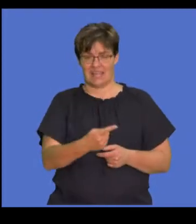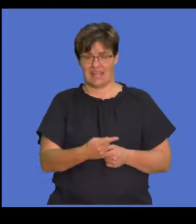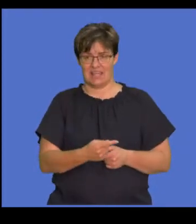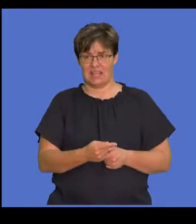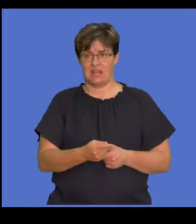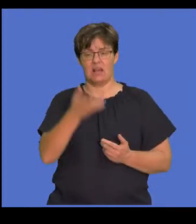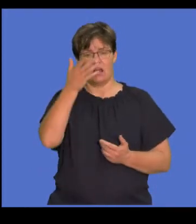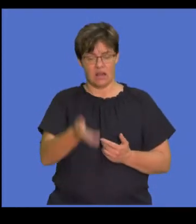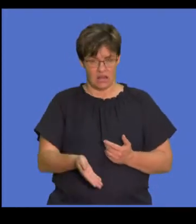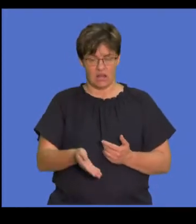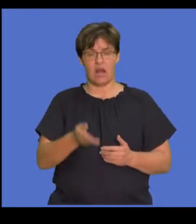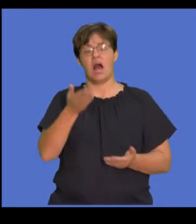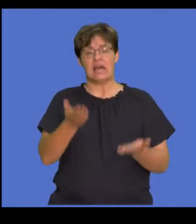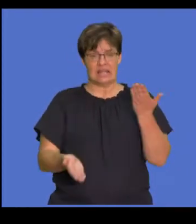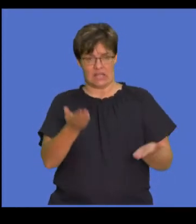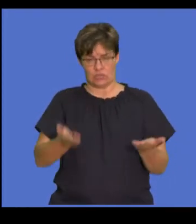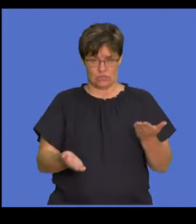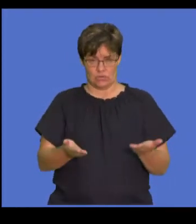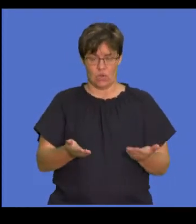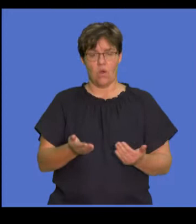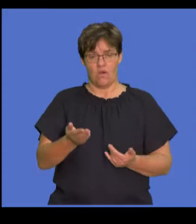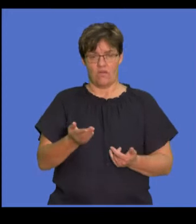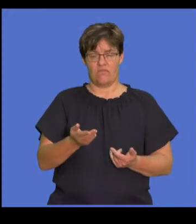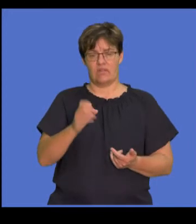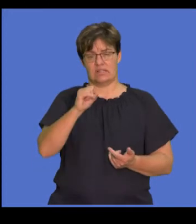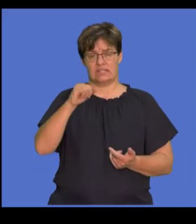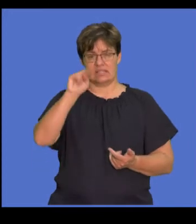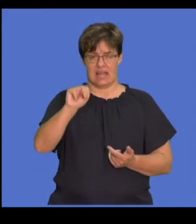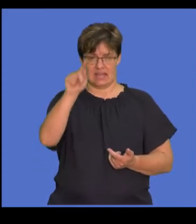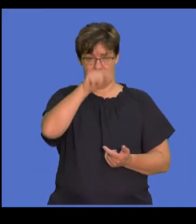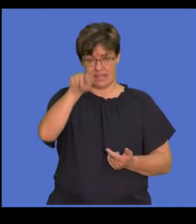saying give me what is the ratio of sine theta.